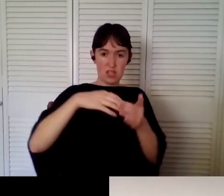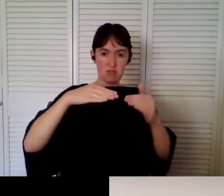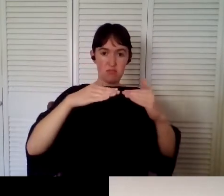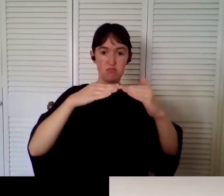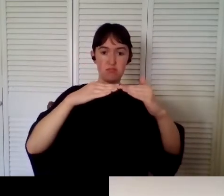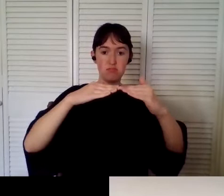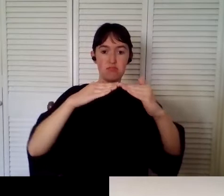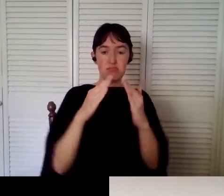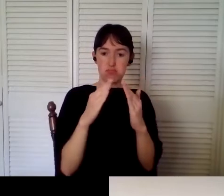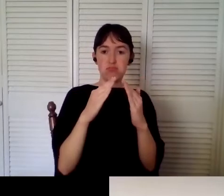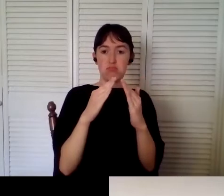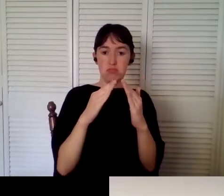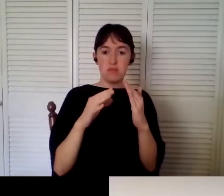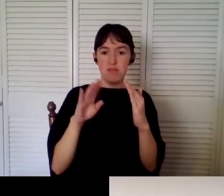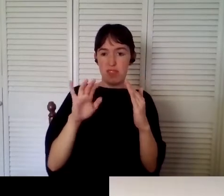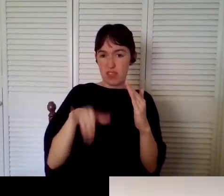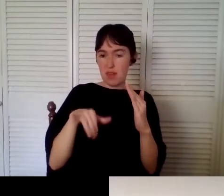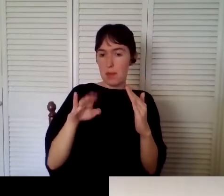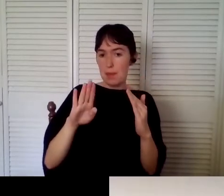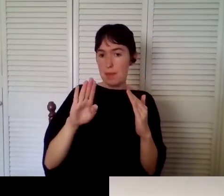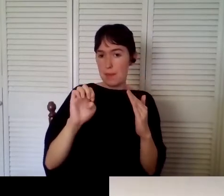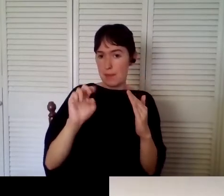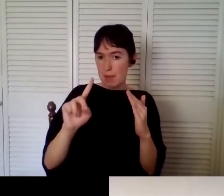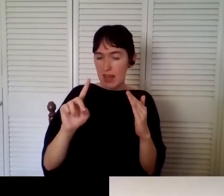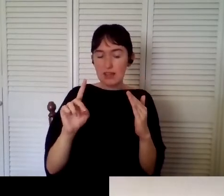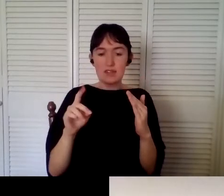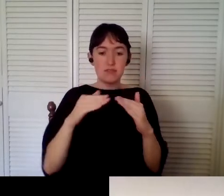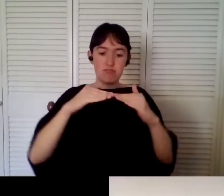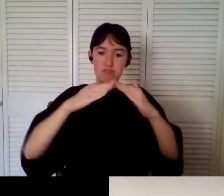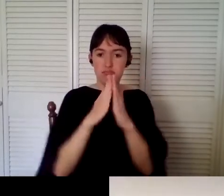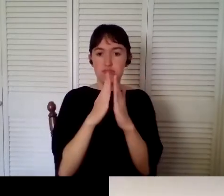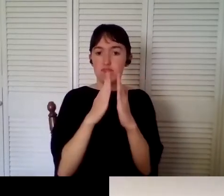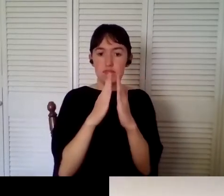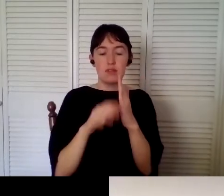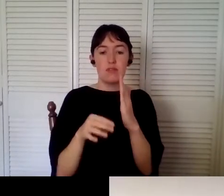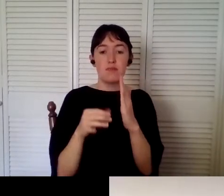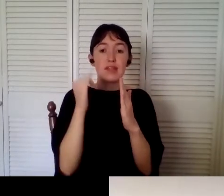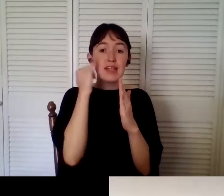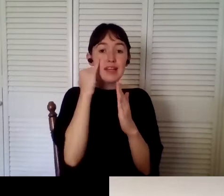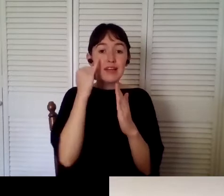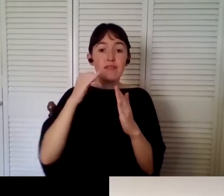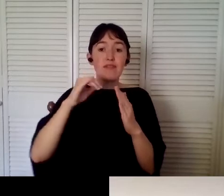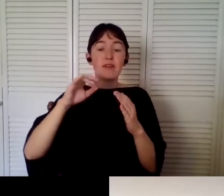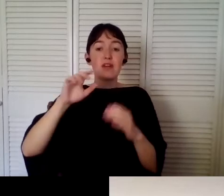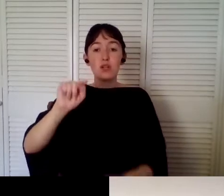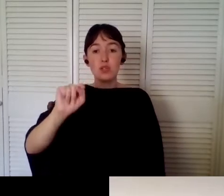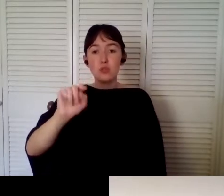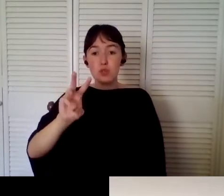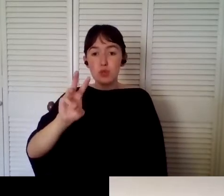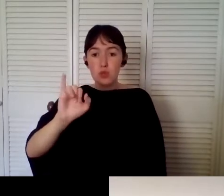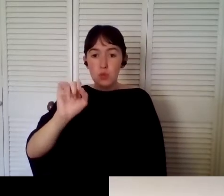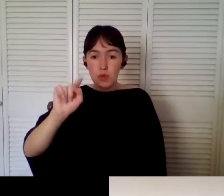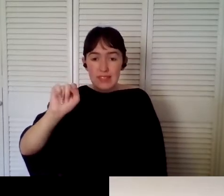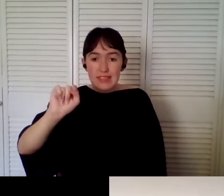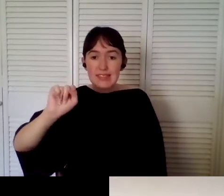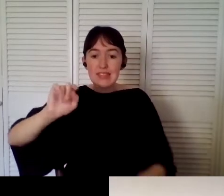would snap in half straight across. A twisting fracture would snap more diagonally, because as this